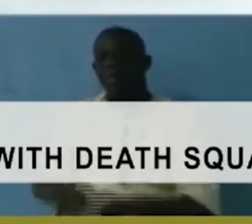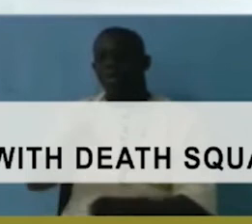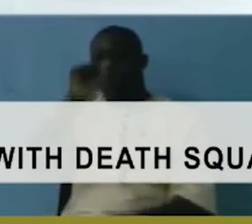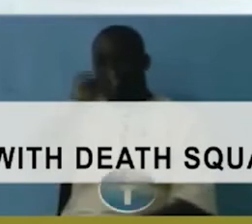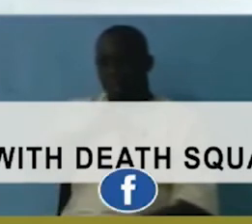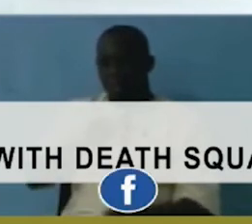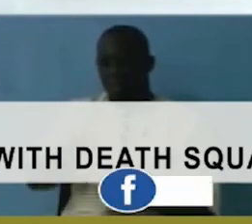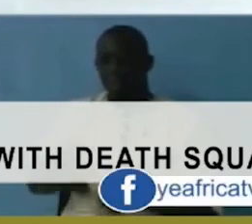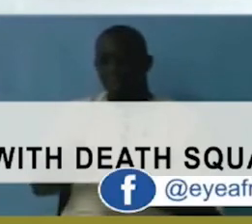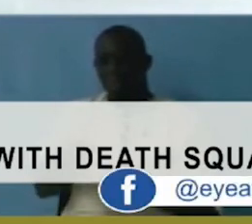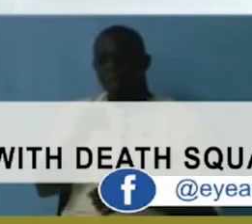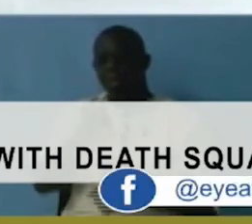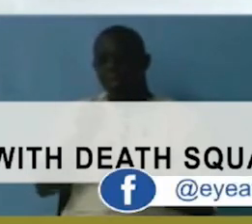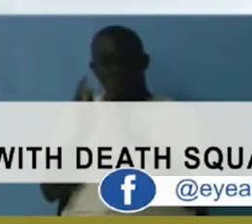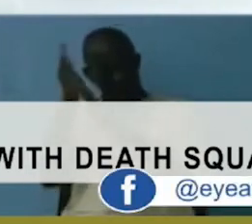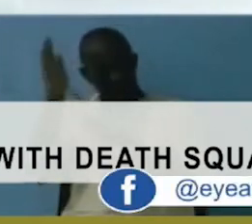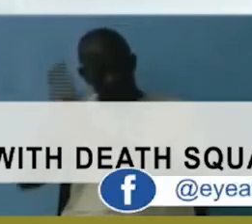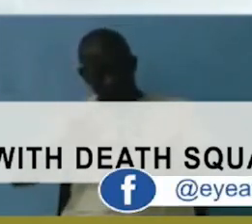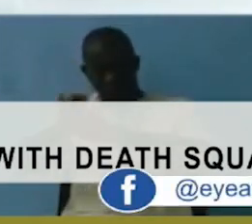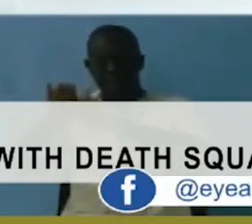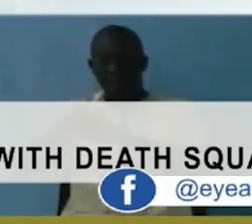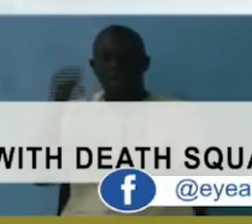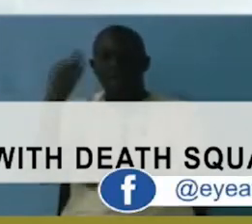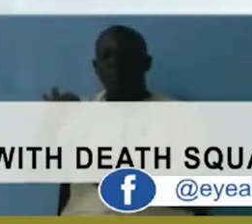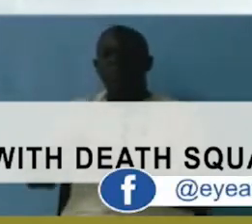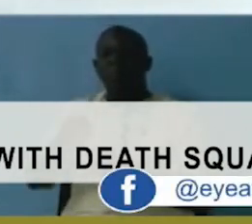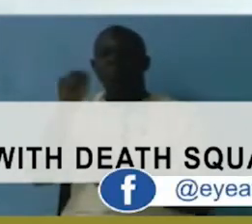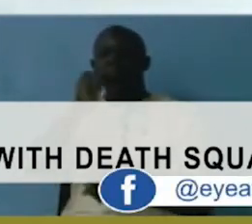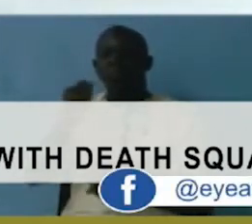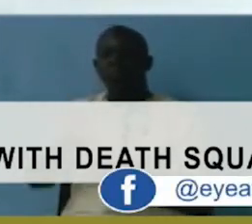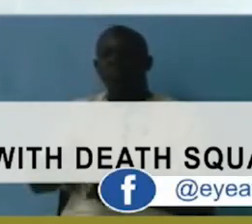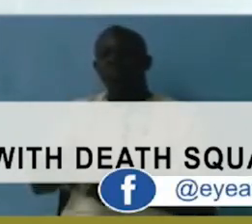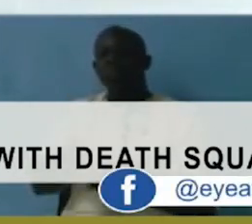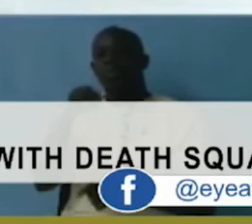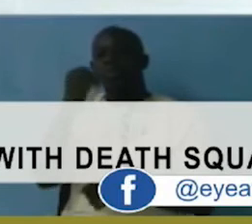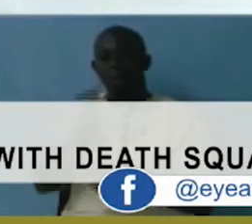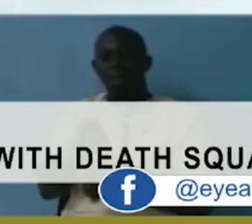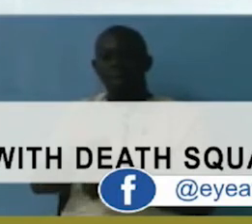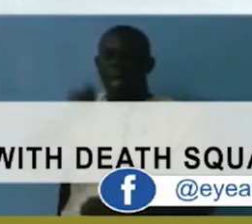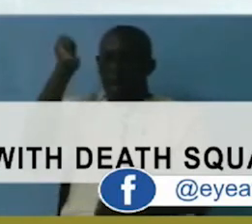flat. Then they will beat you with that till it can't use to beat you again, broken down completely.